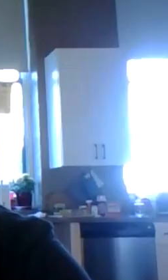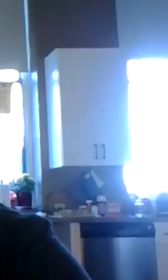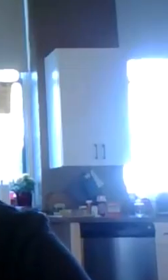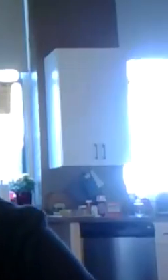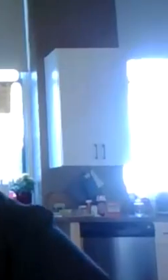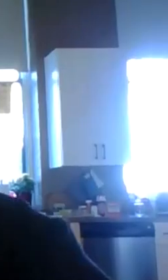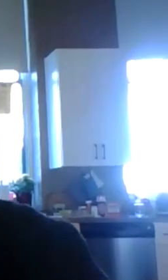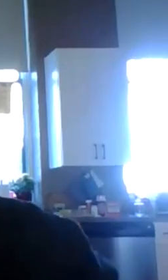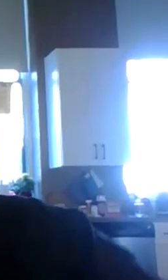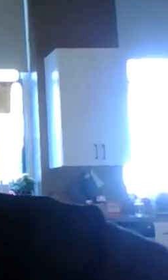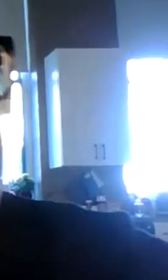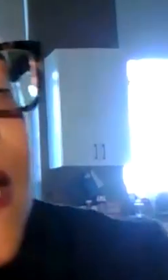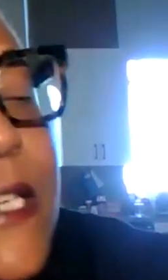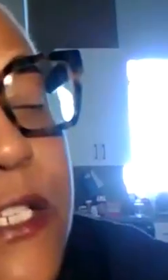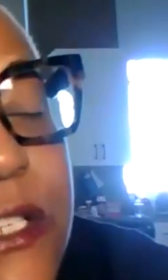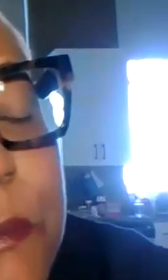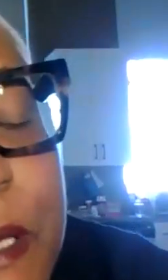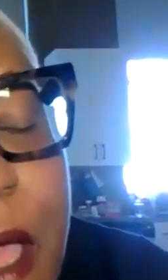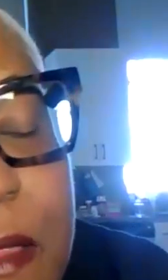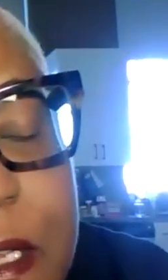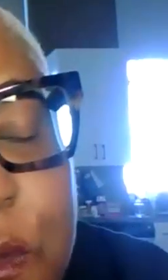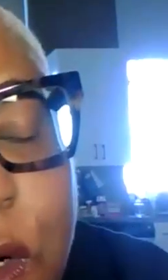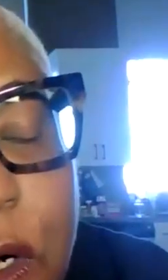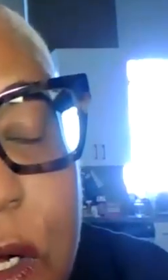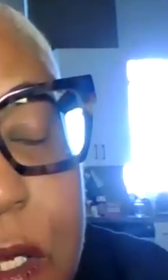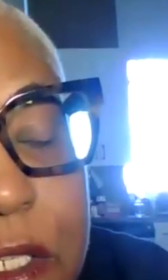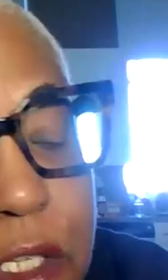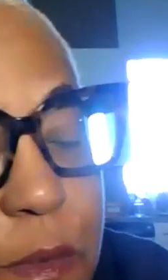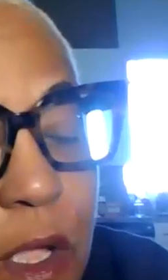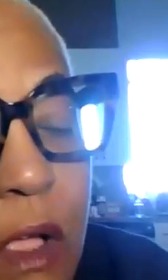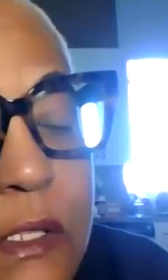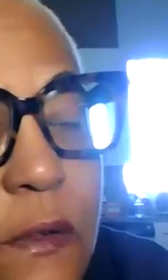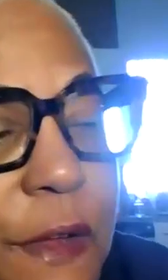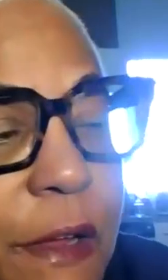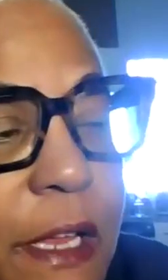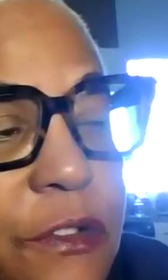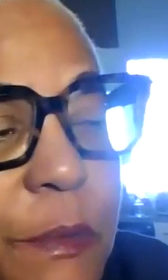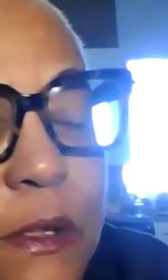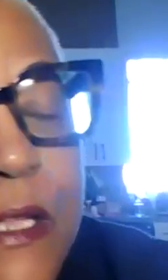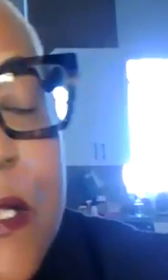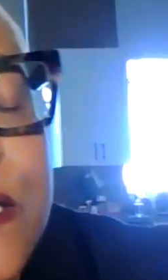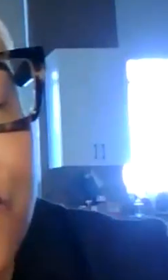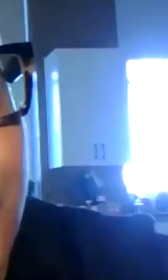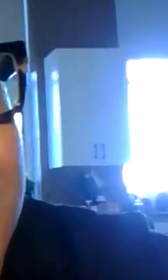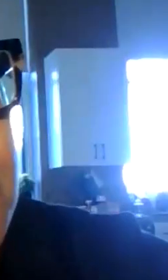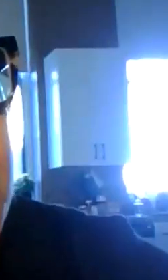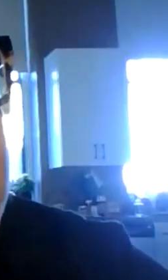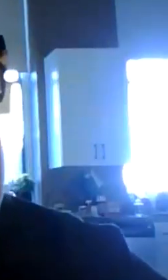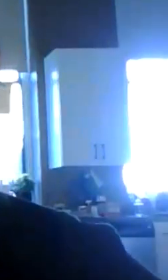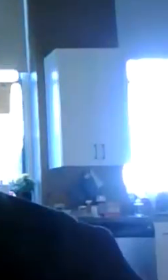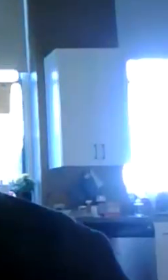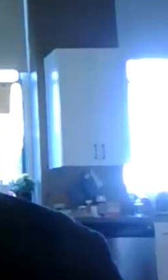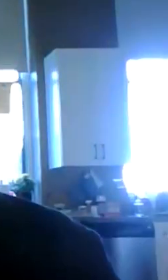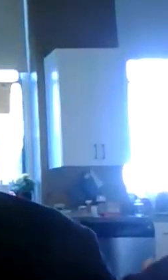of jazz in Baltimore. In addition to Billie Holiday's work, She was also very instrumental in the civil rights